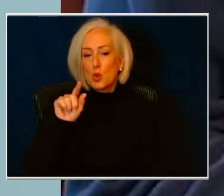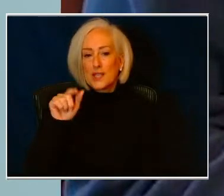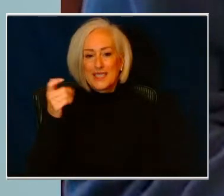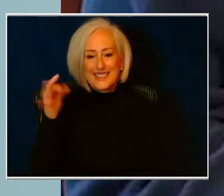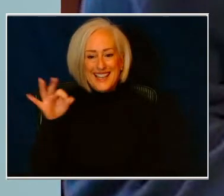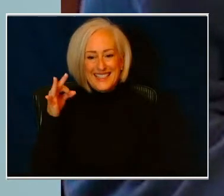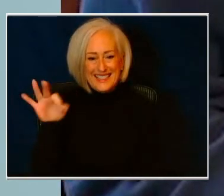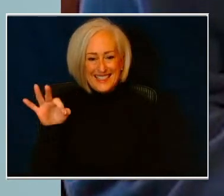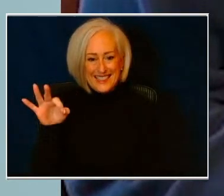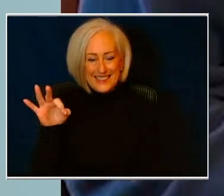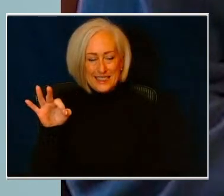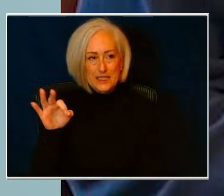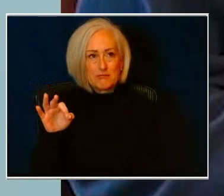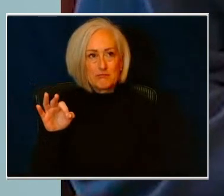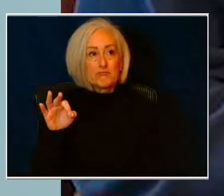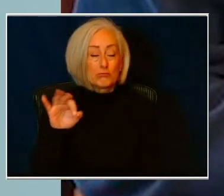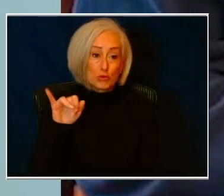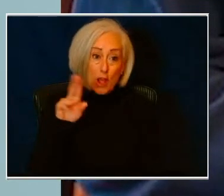12th.